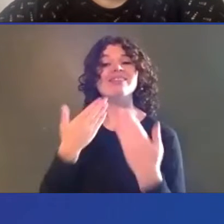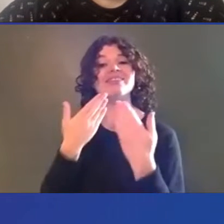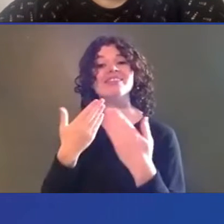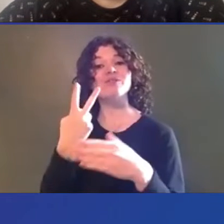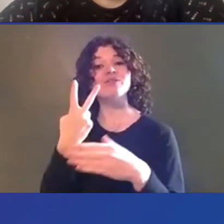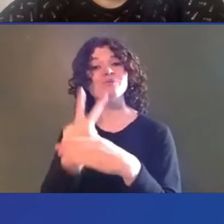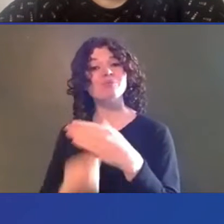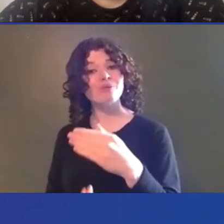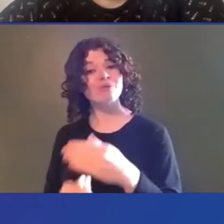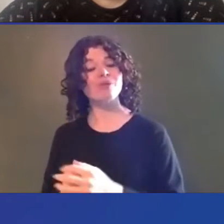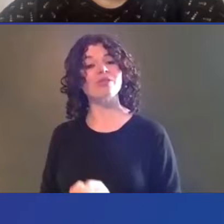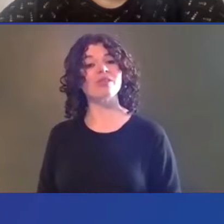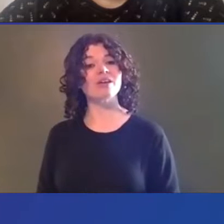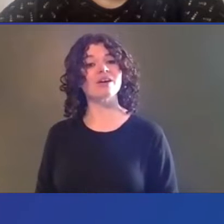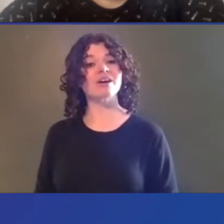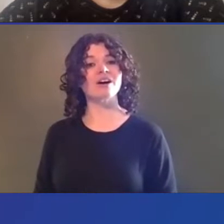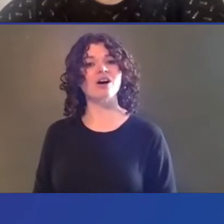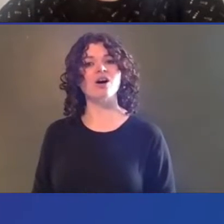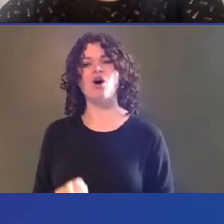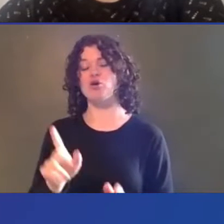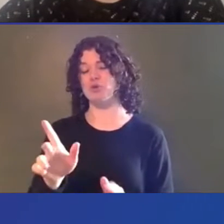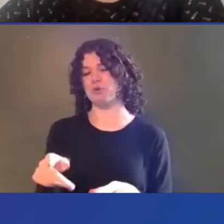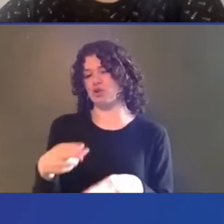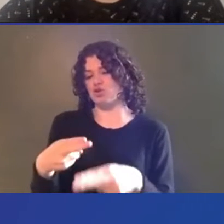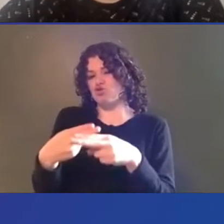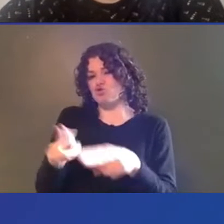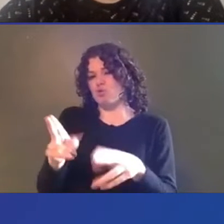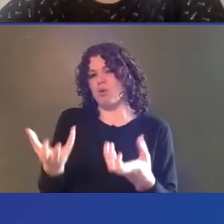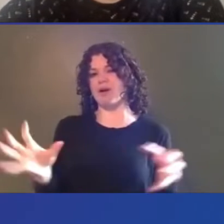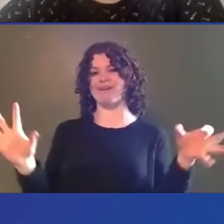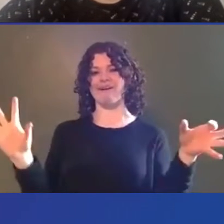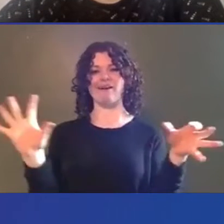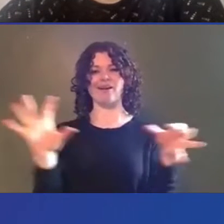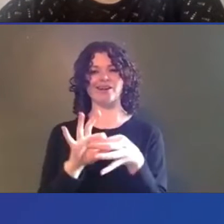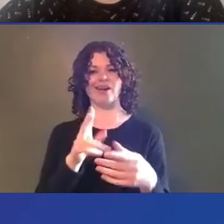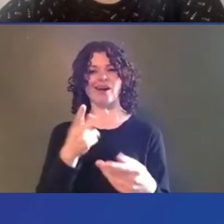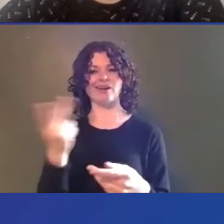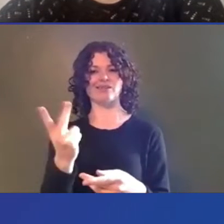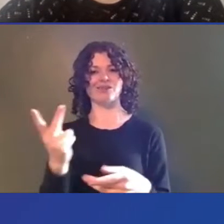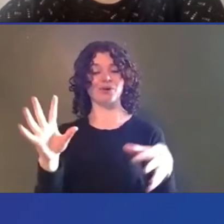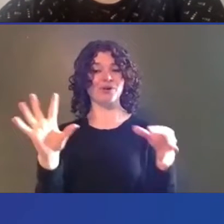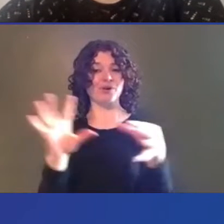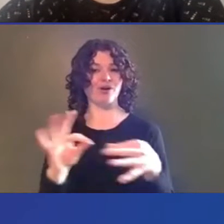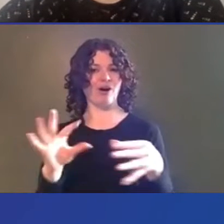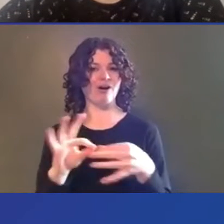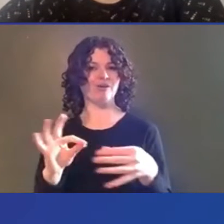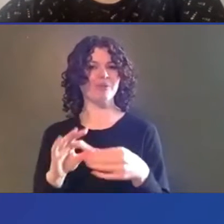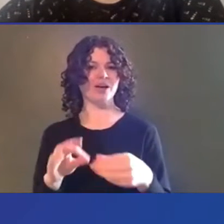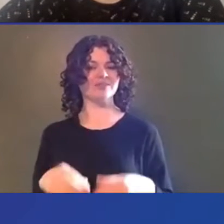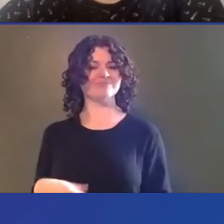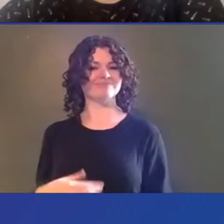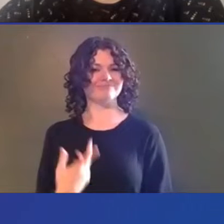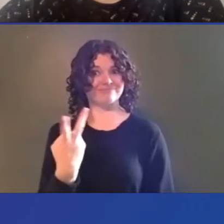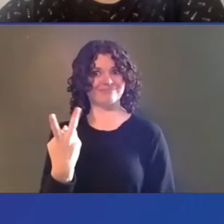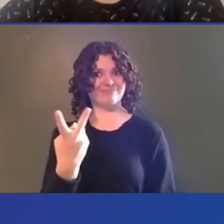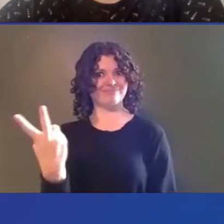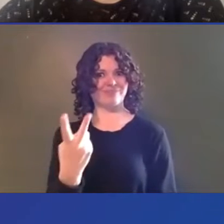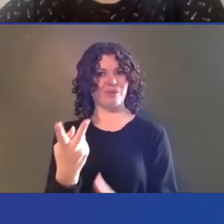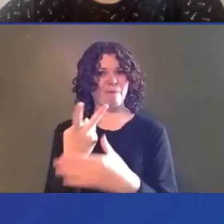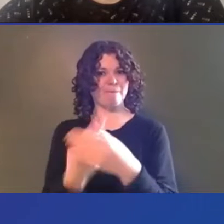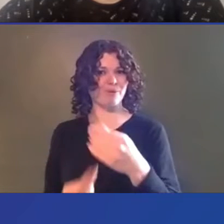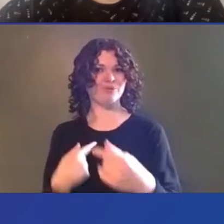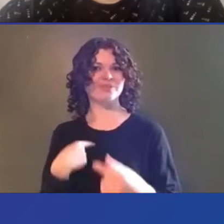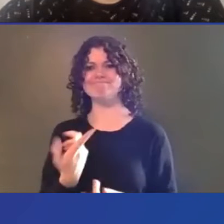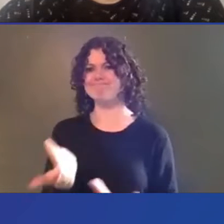of make some very quick connections because you said a lot of really interesting things, and you both have a lot